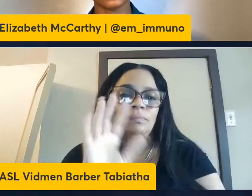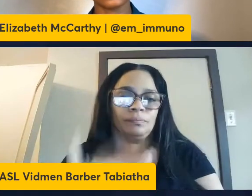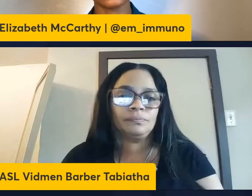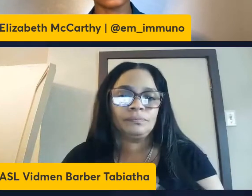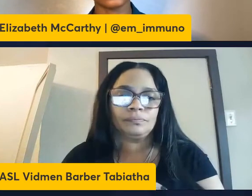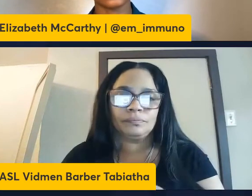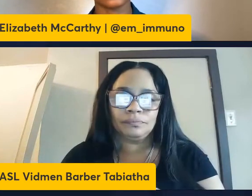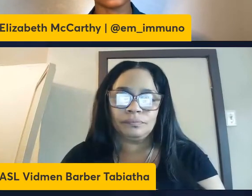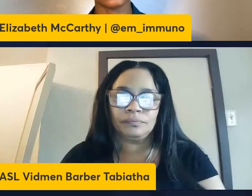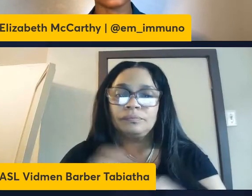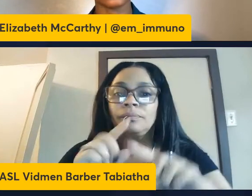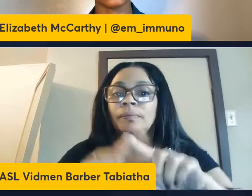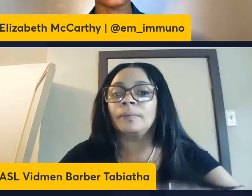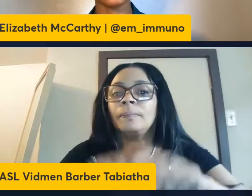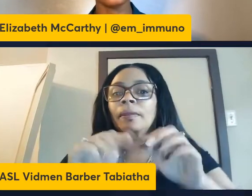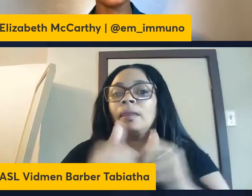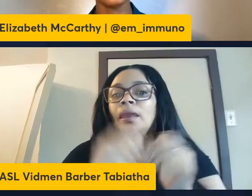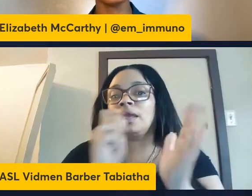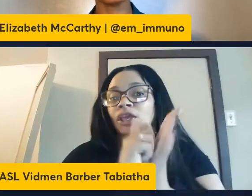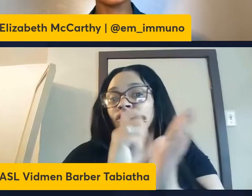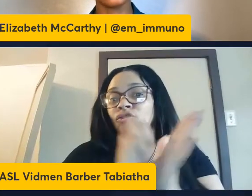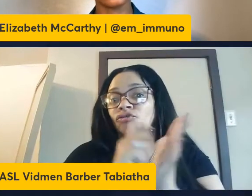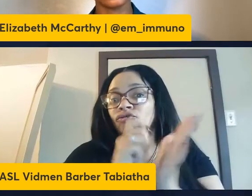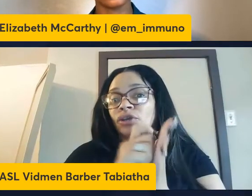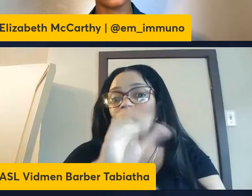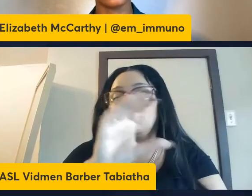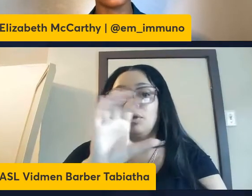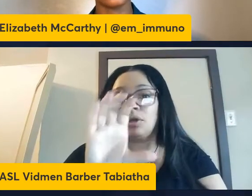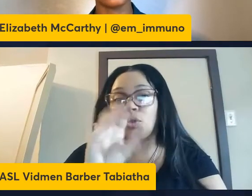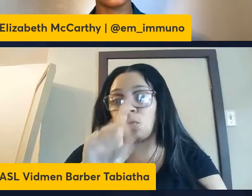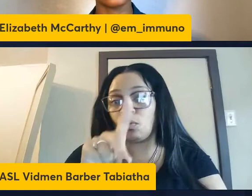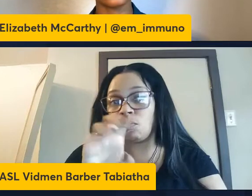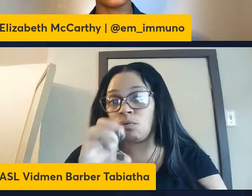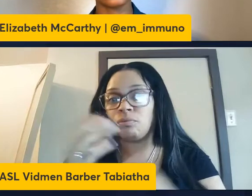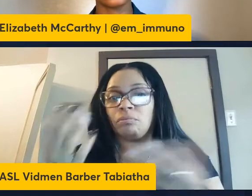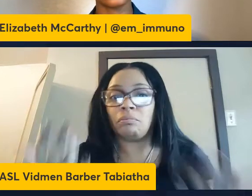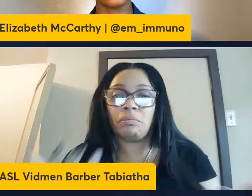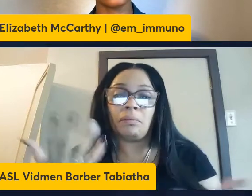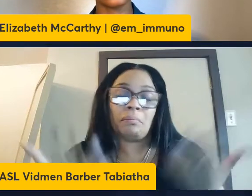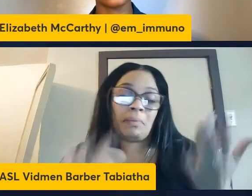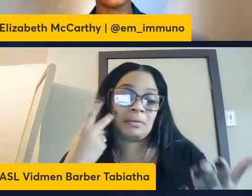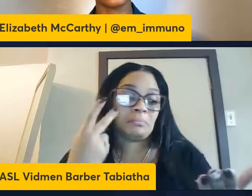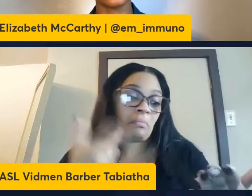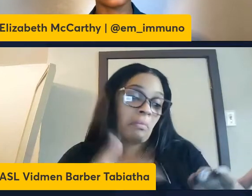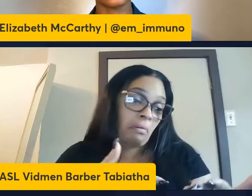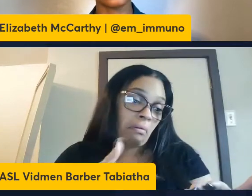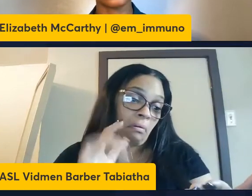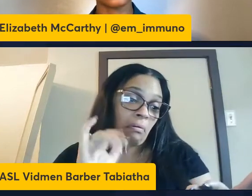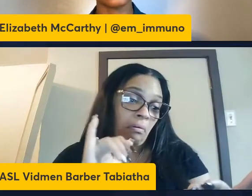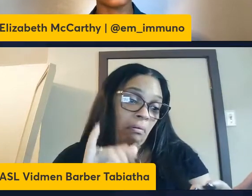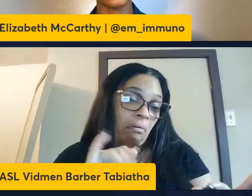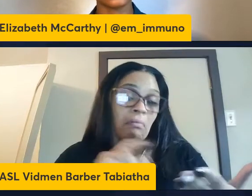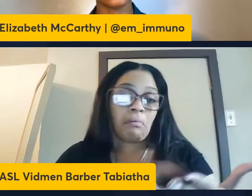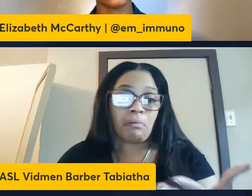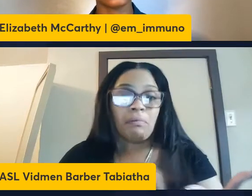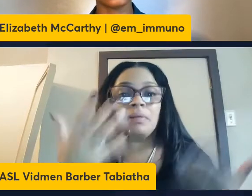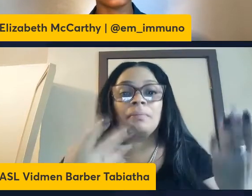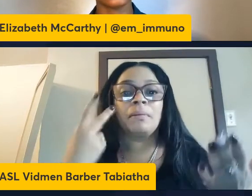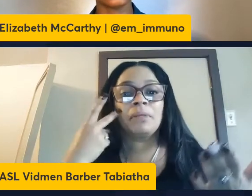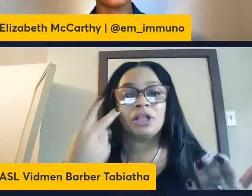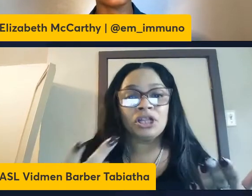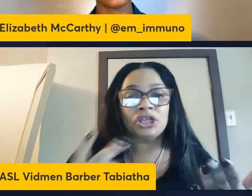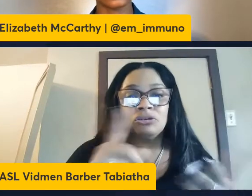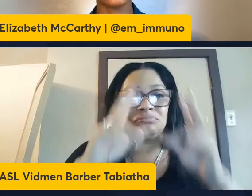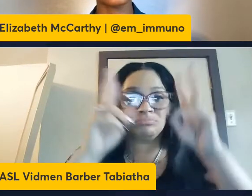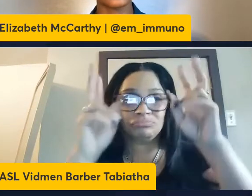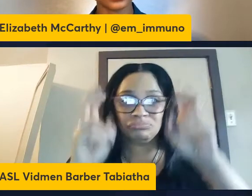And depending on how you've written your code, you might be scripting, which I see a little bit more as like on the fly, having a look at your